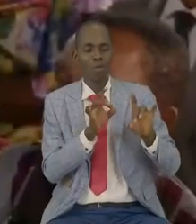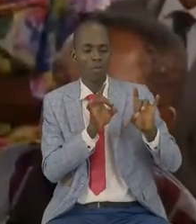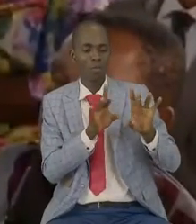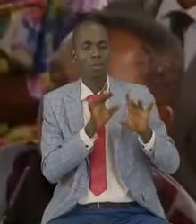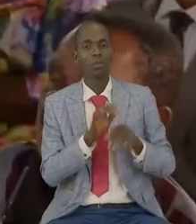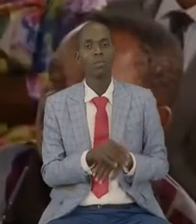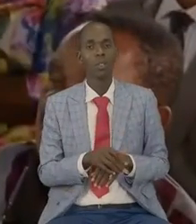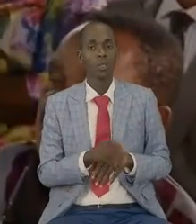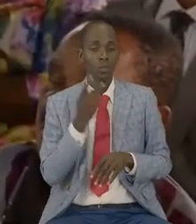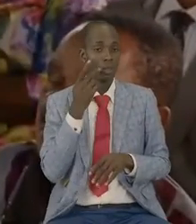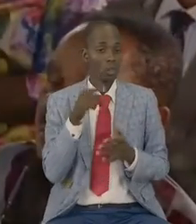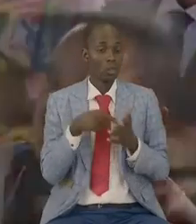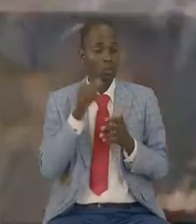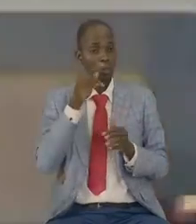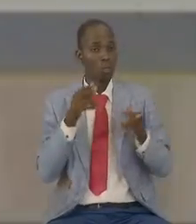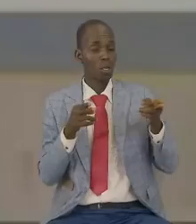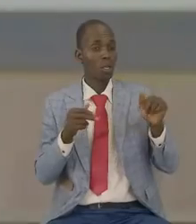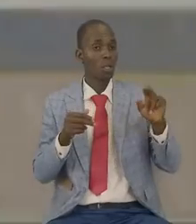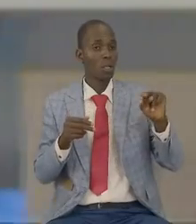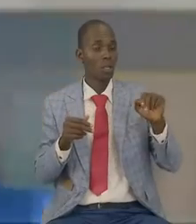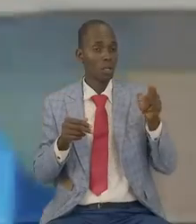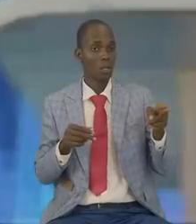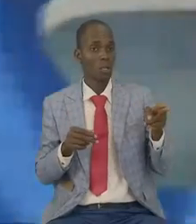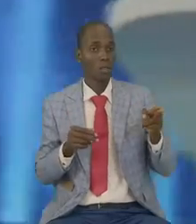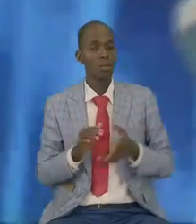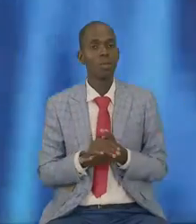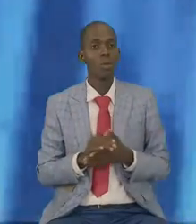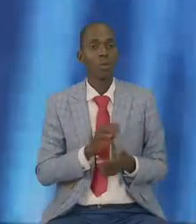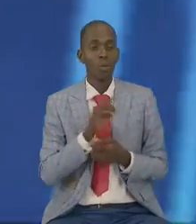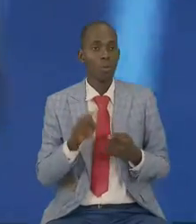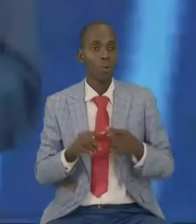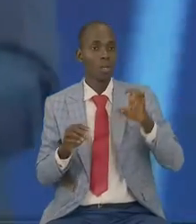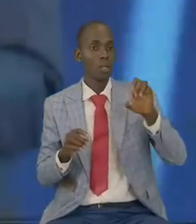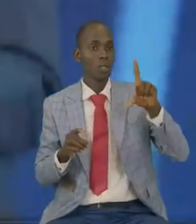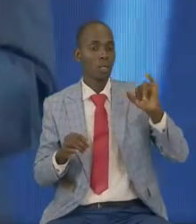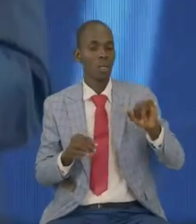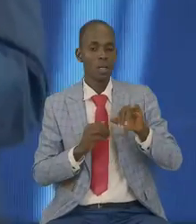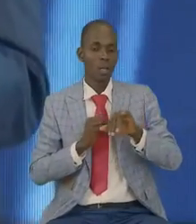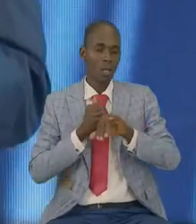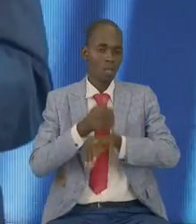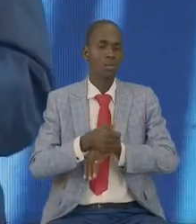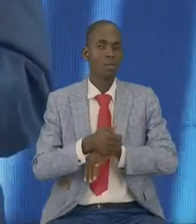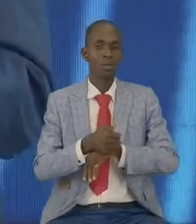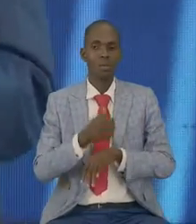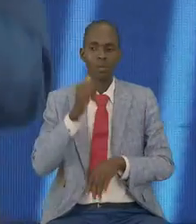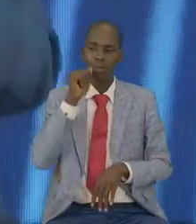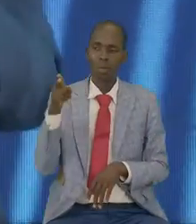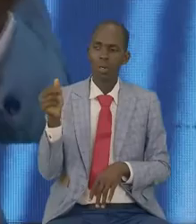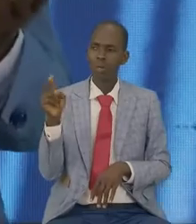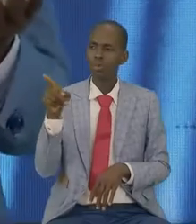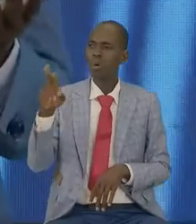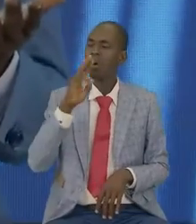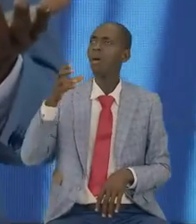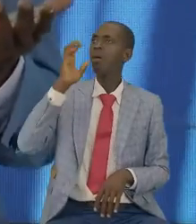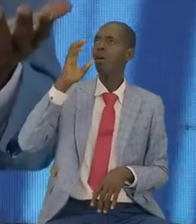see this, Anna, while Eli accused her and said, you are drunk,